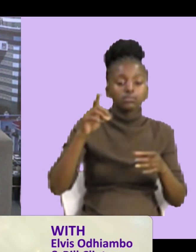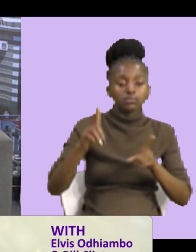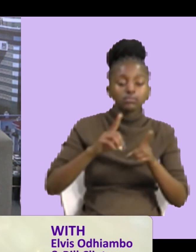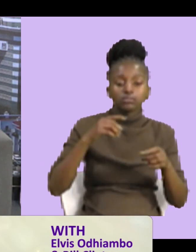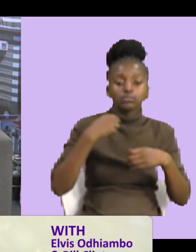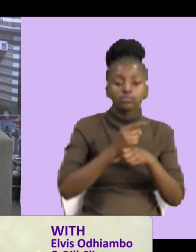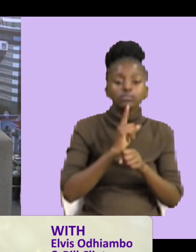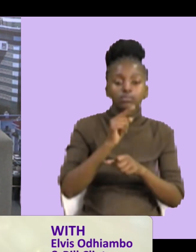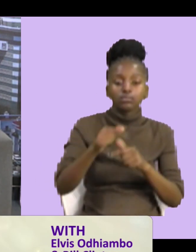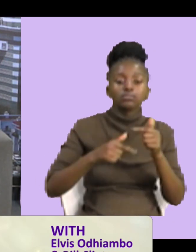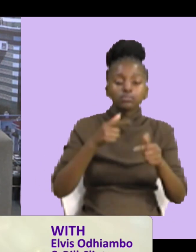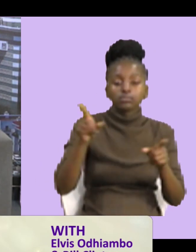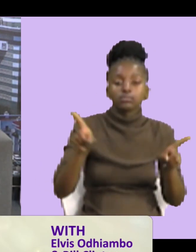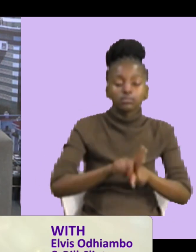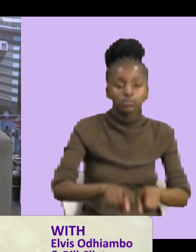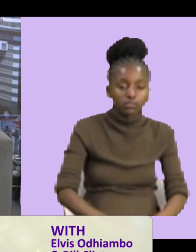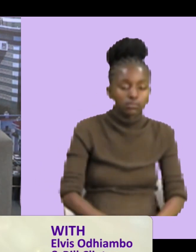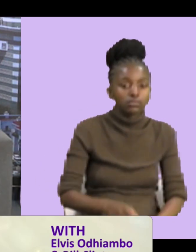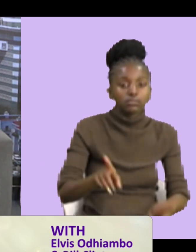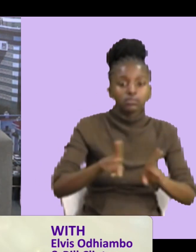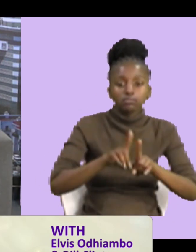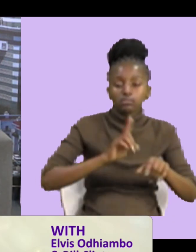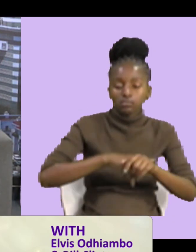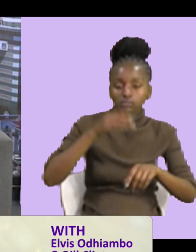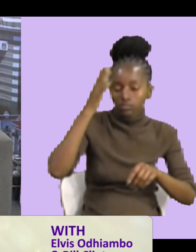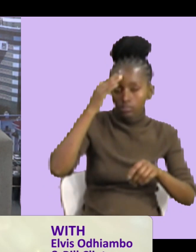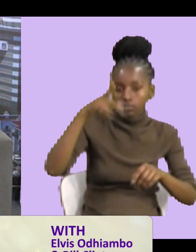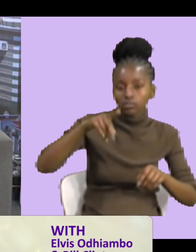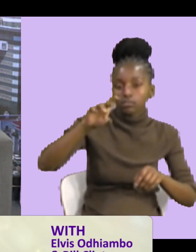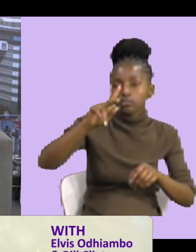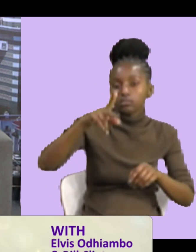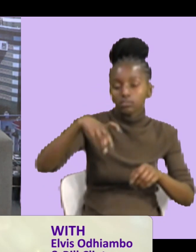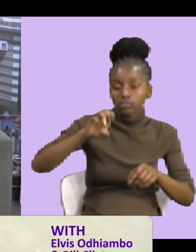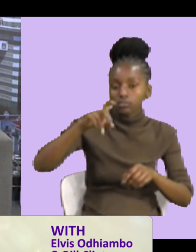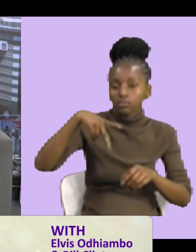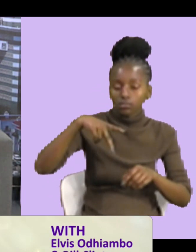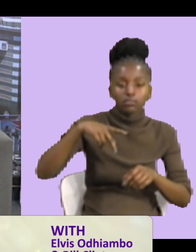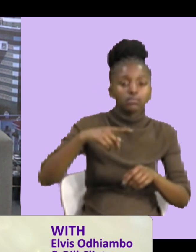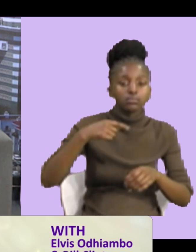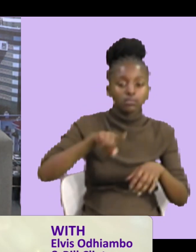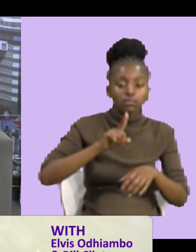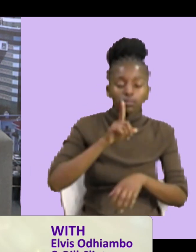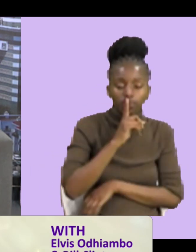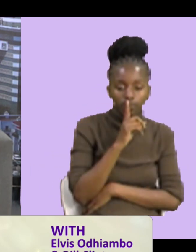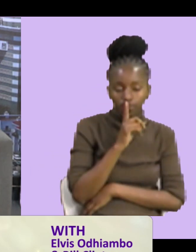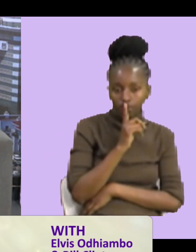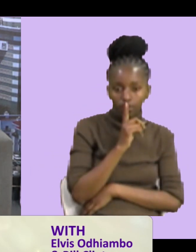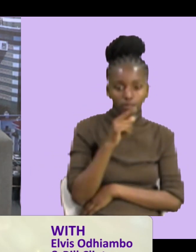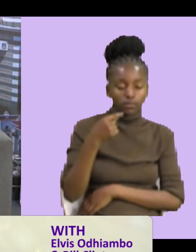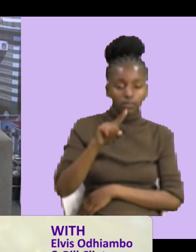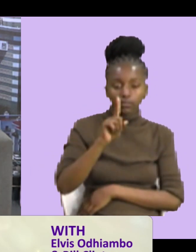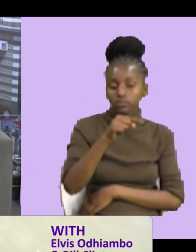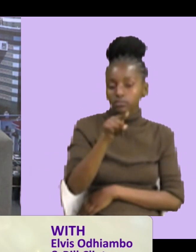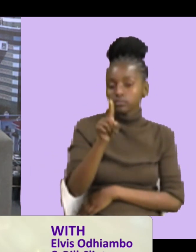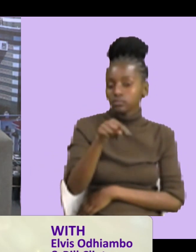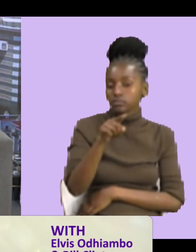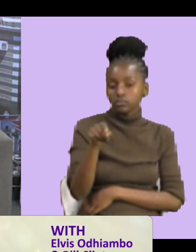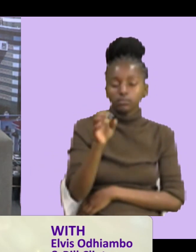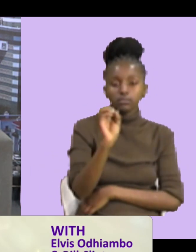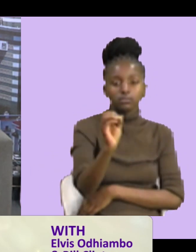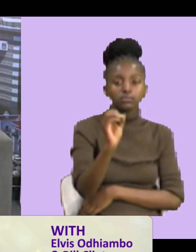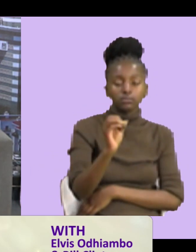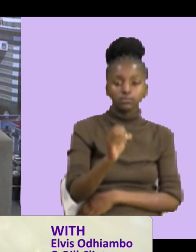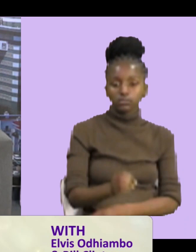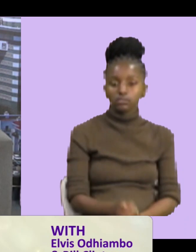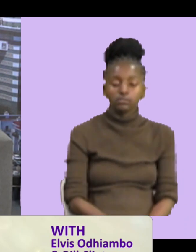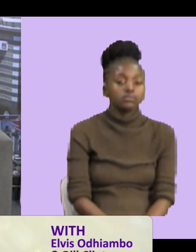be quite attention to detail kind of manager. He doesn't allow room for mistakes. But then again, when